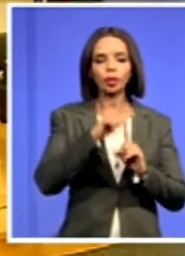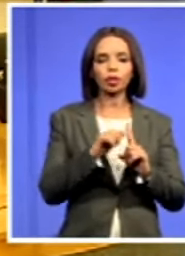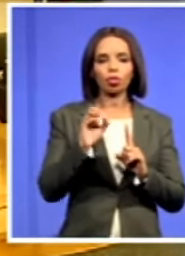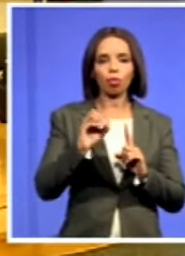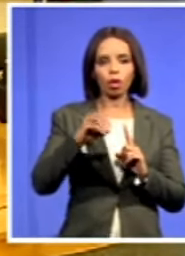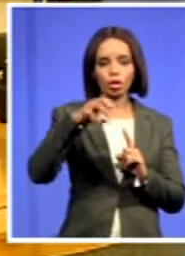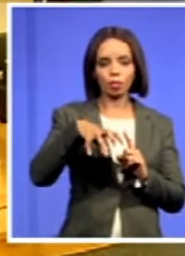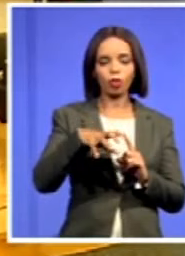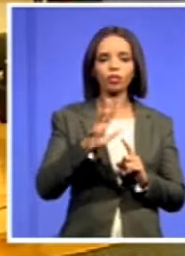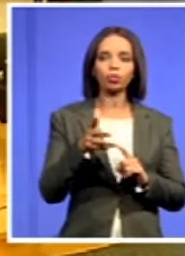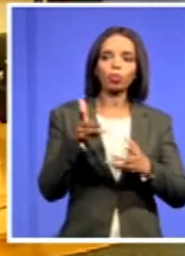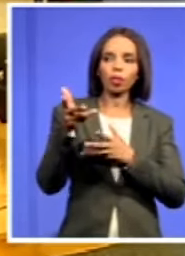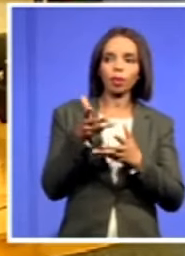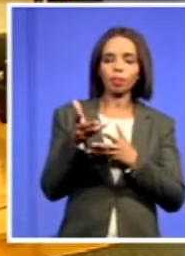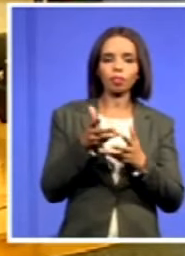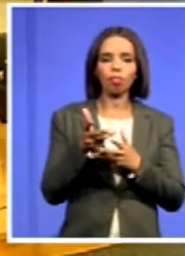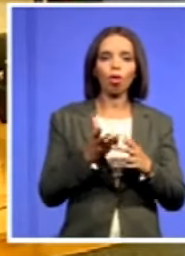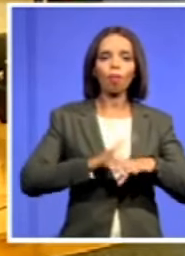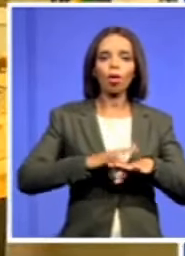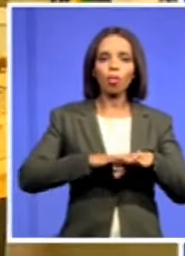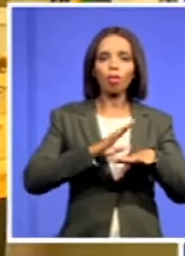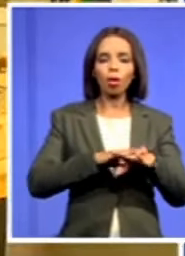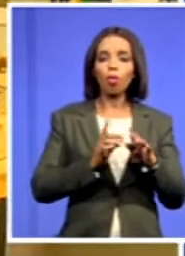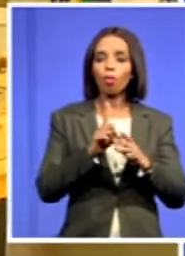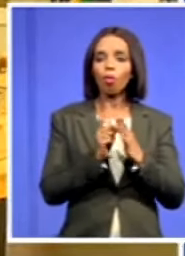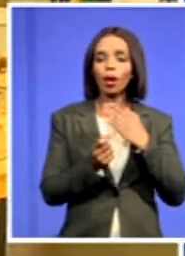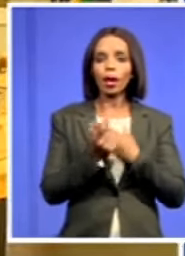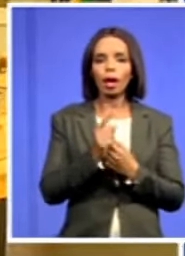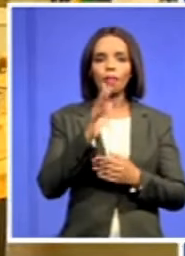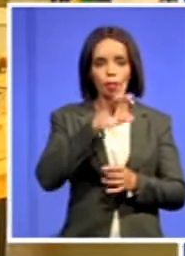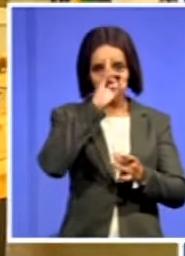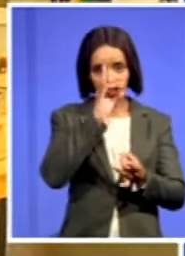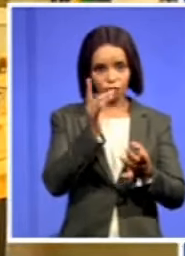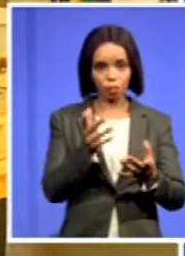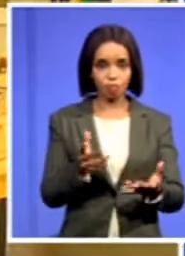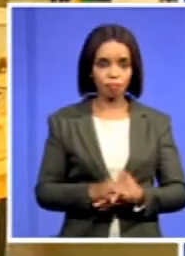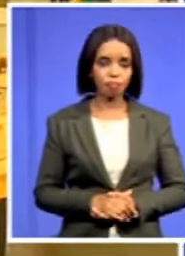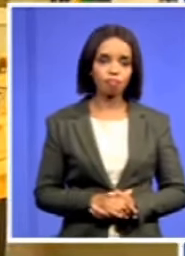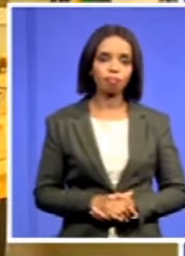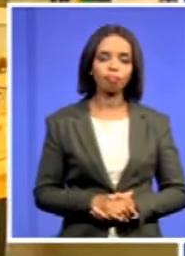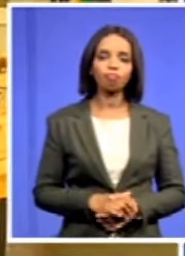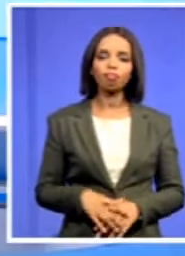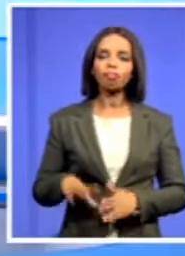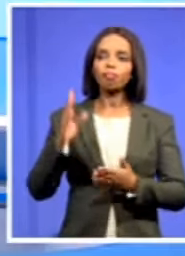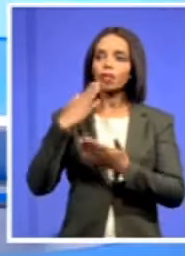you more on this development, Desiree. Thank you so much, Pimani, and staying with education.